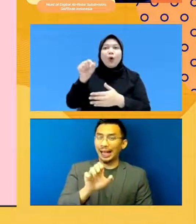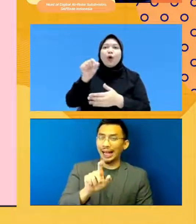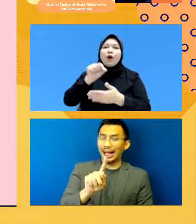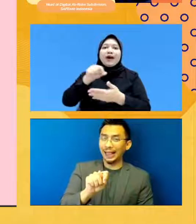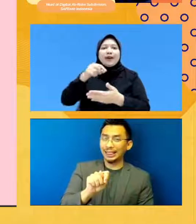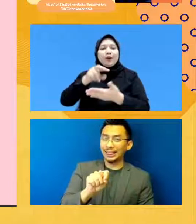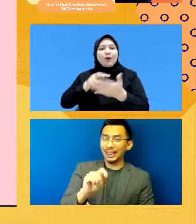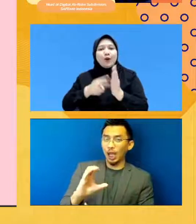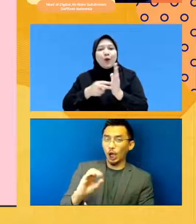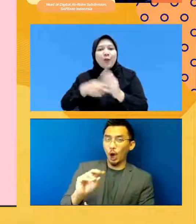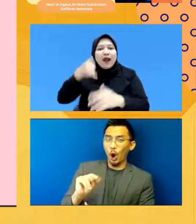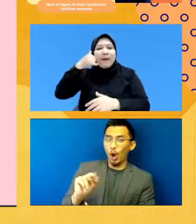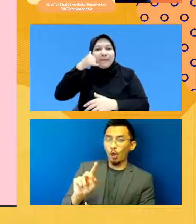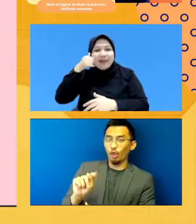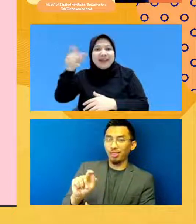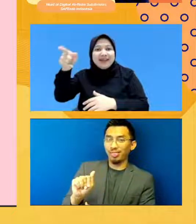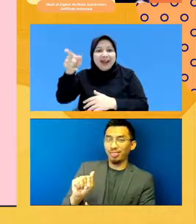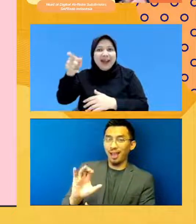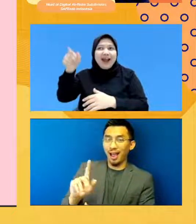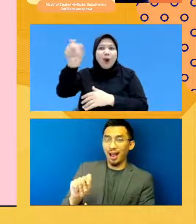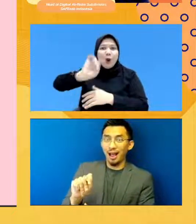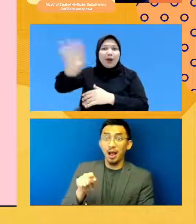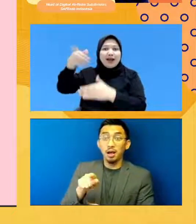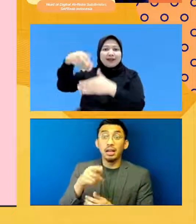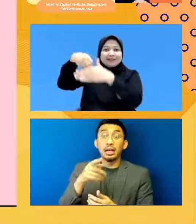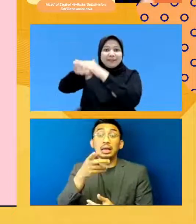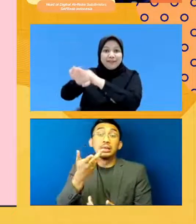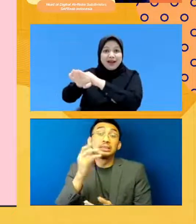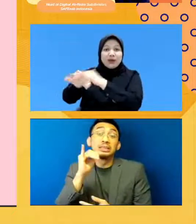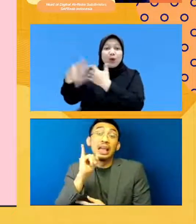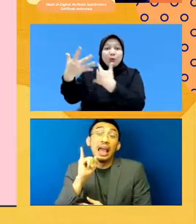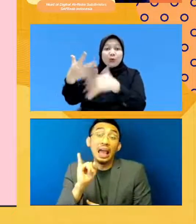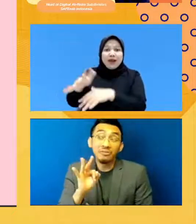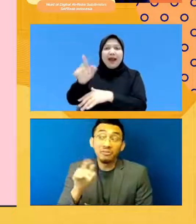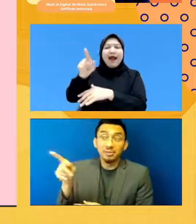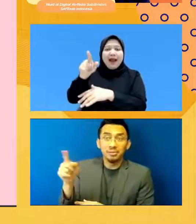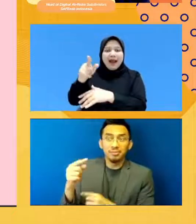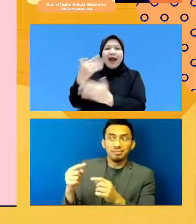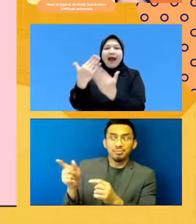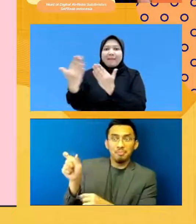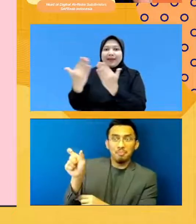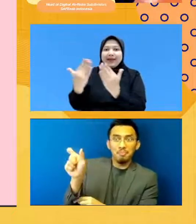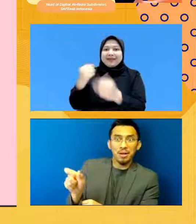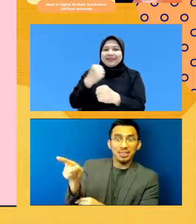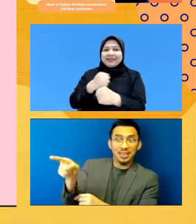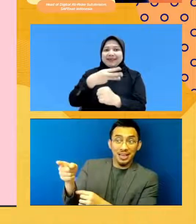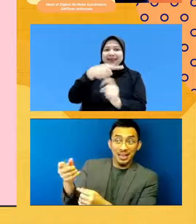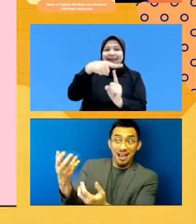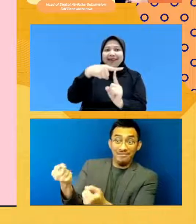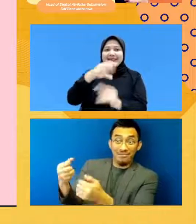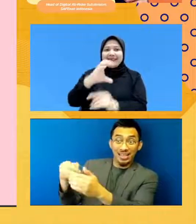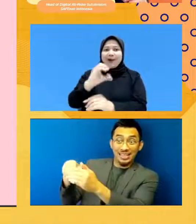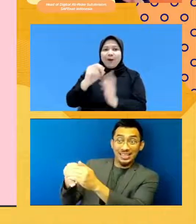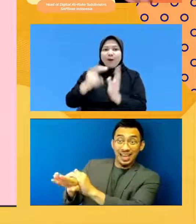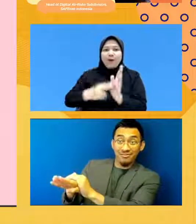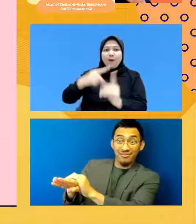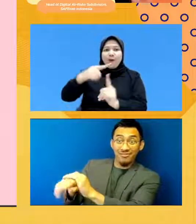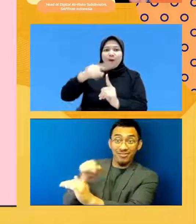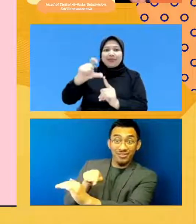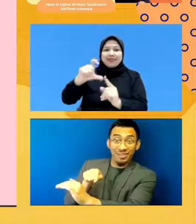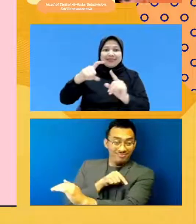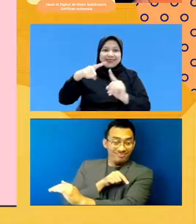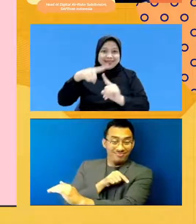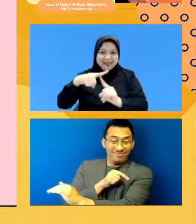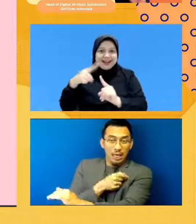their phone book and they install get contact or true caller, then other people, the one